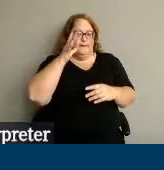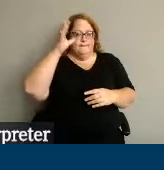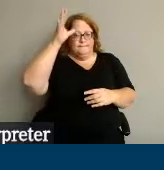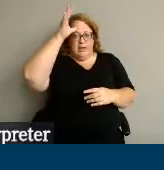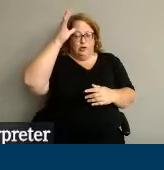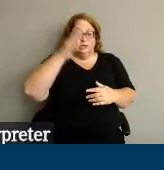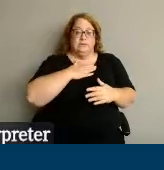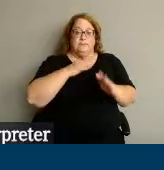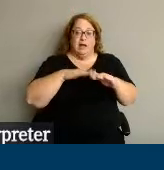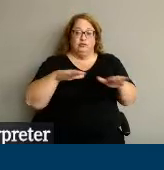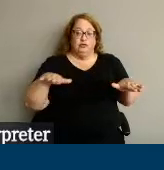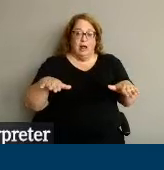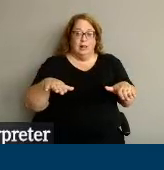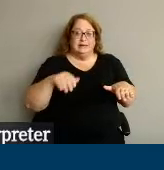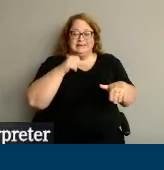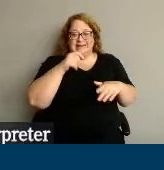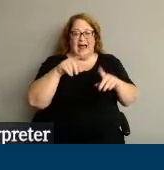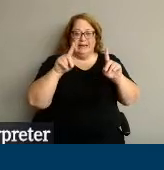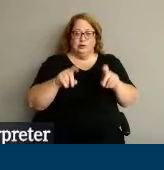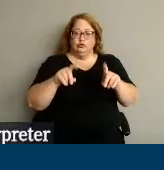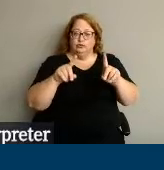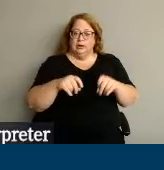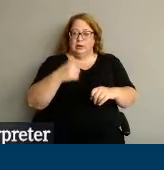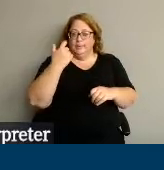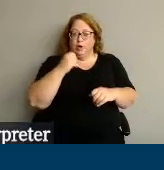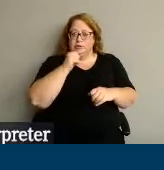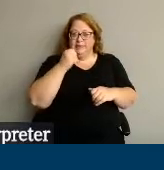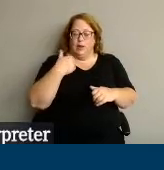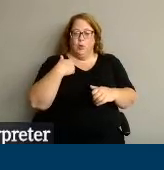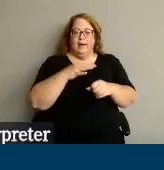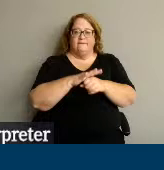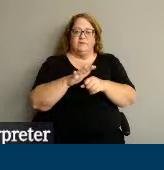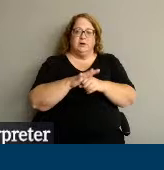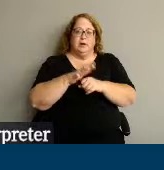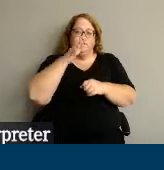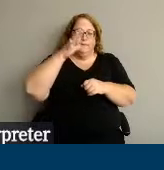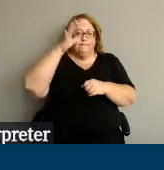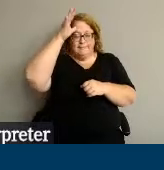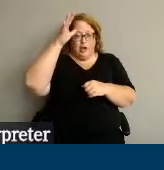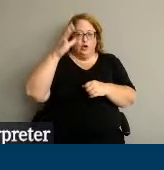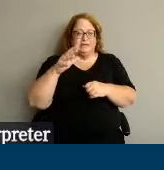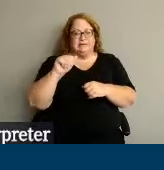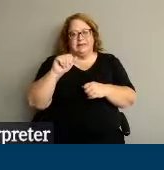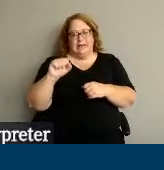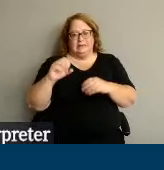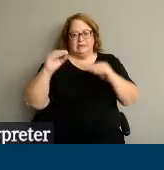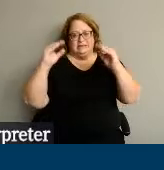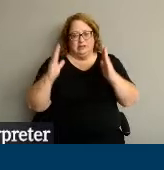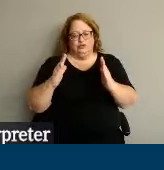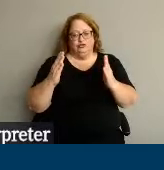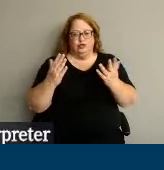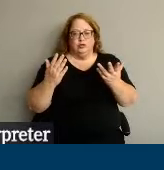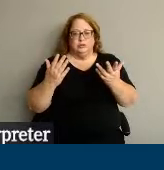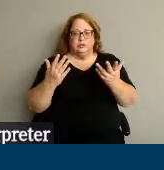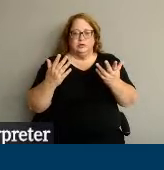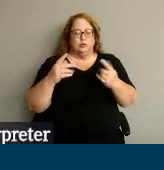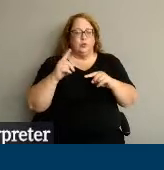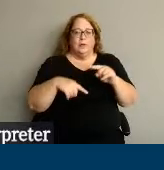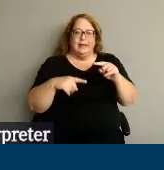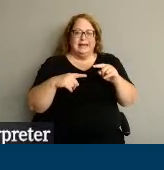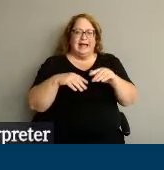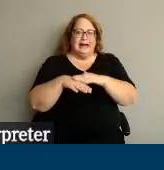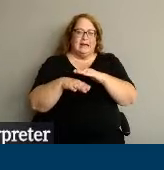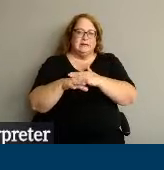is that my child isn't getting screened because they don't have enough parents as teachers, screeners, right? So they can't access